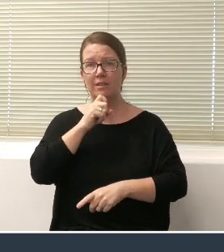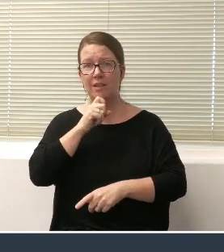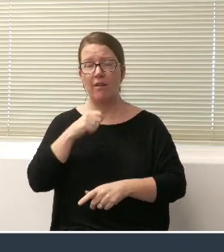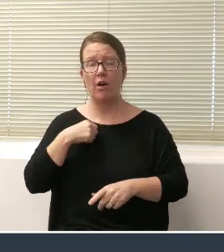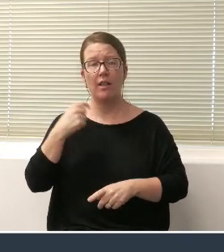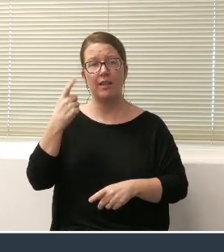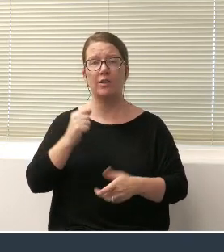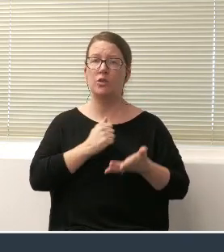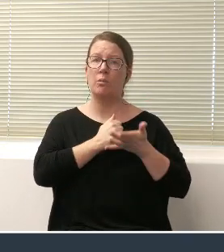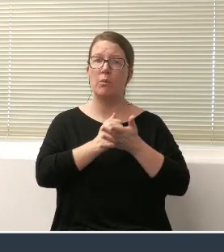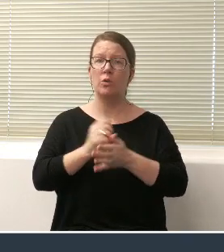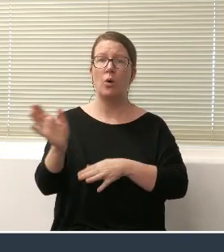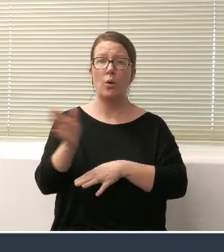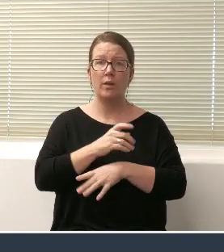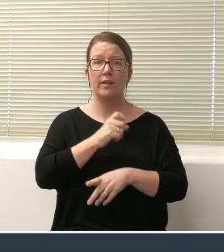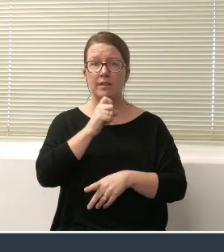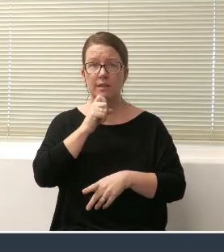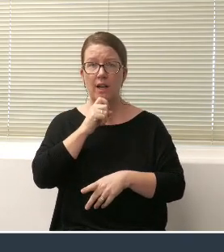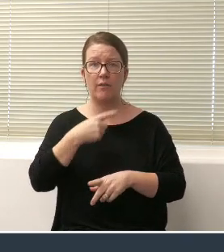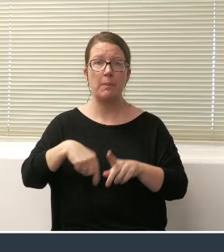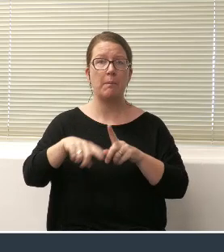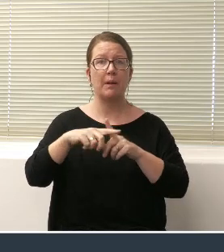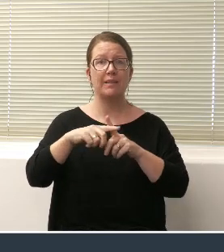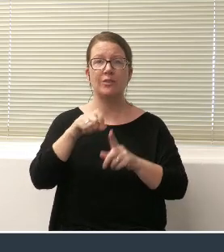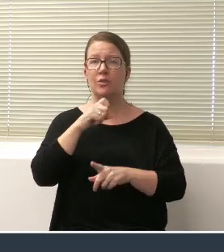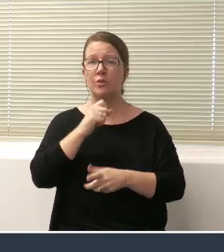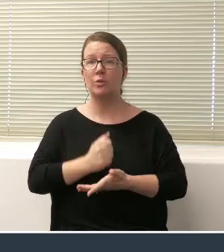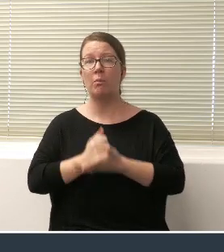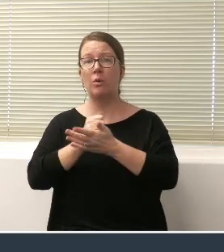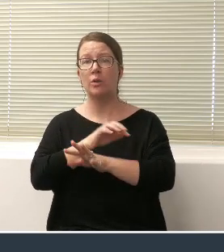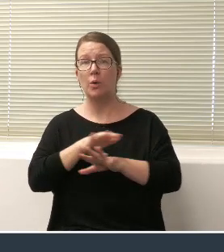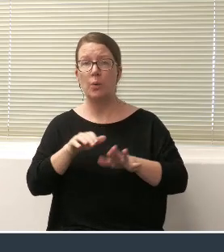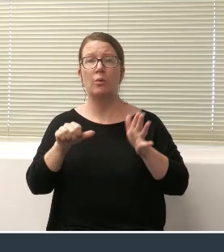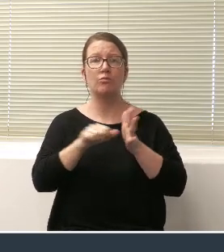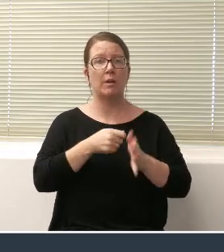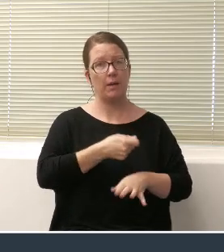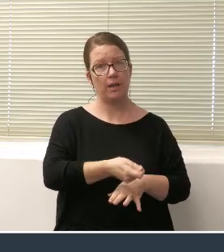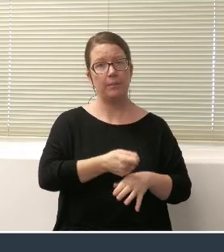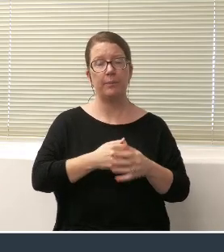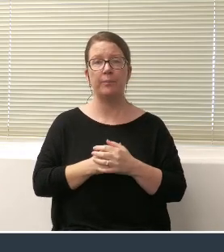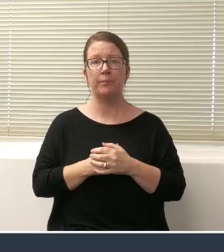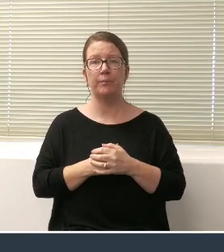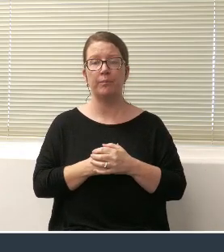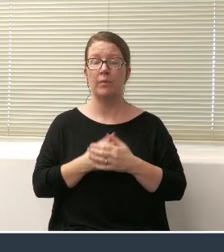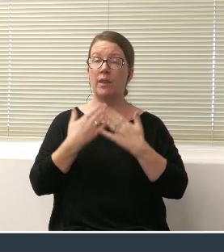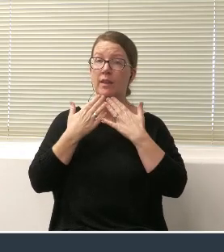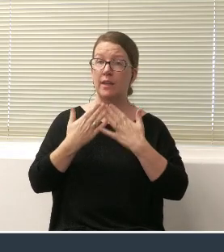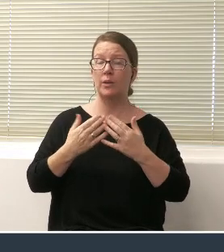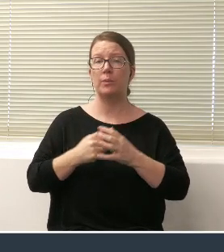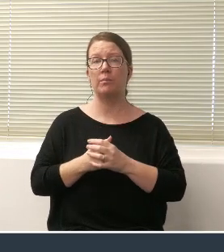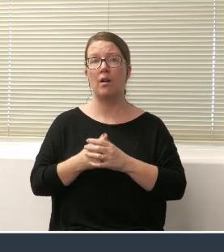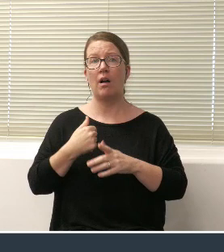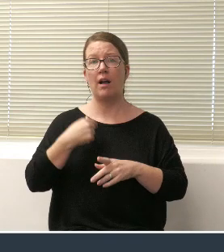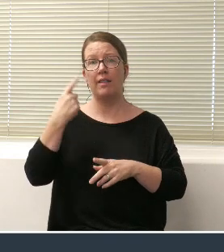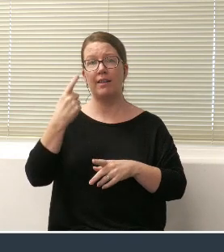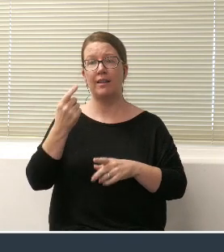it's supportive of them, but ultimately supportive of the ratepayer. Councillor Gregg. Yes, through the Mayor, thank you. I think